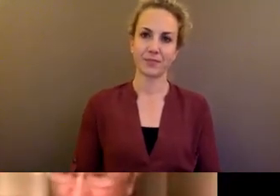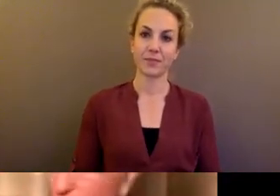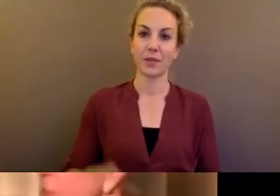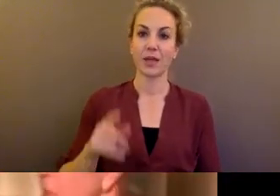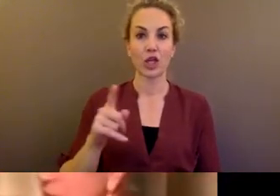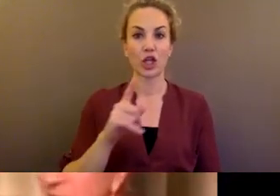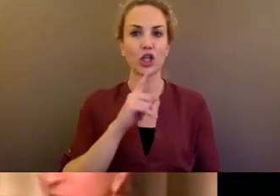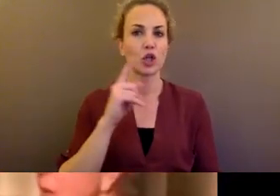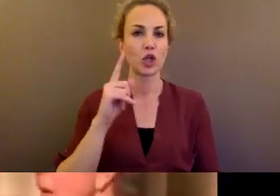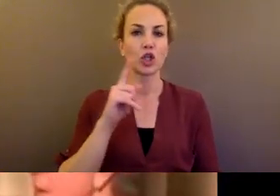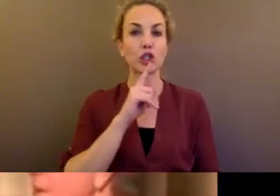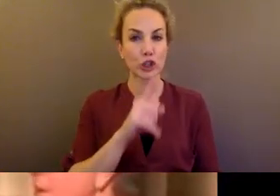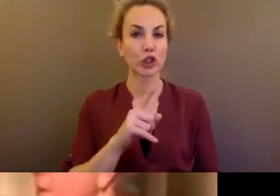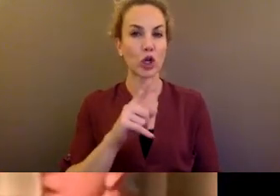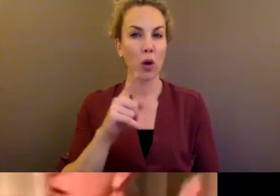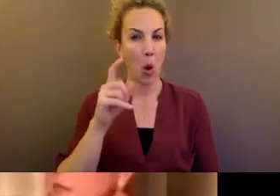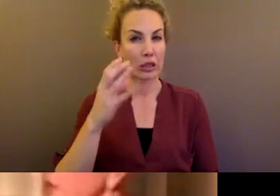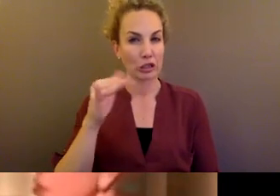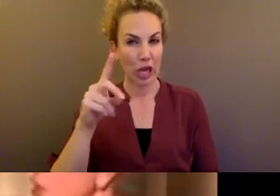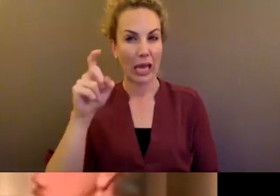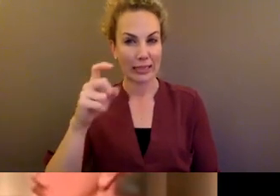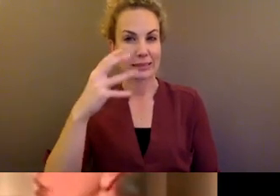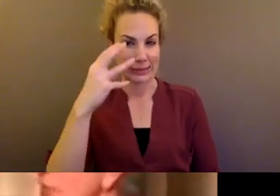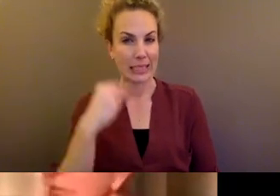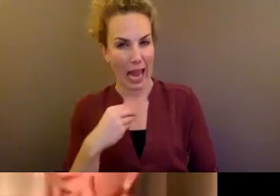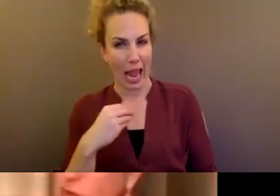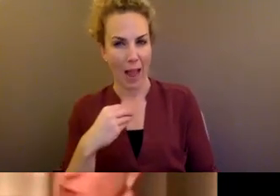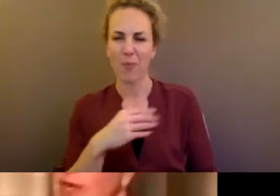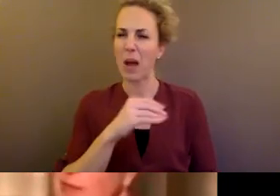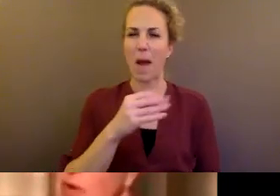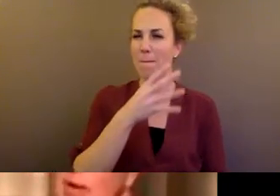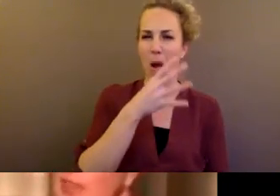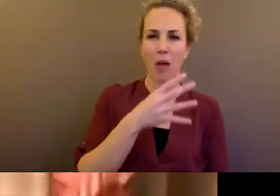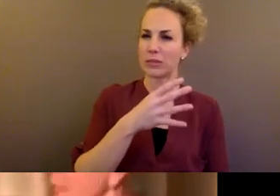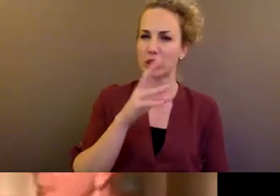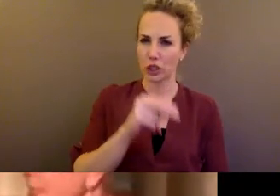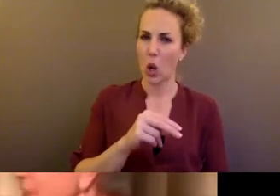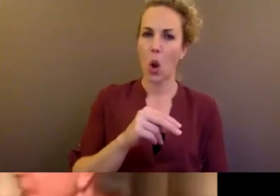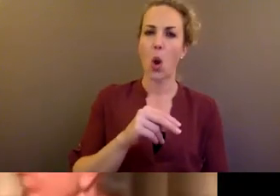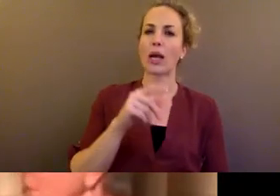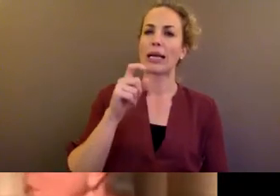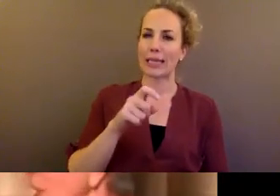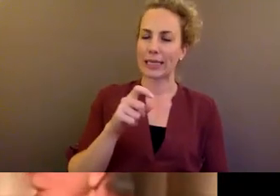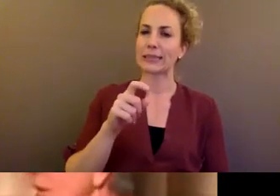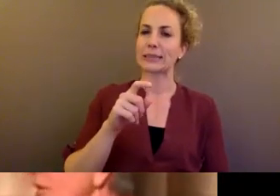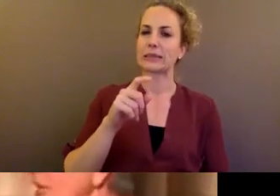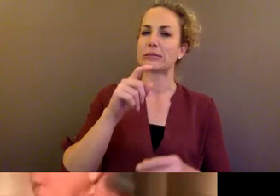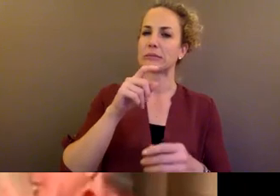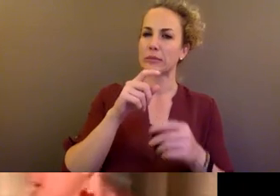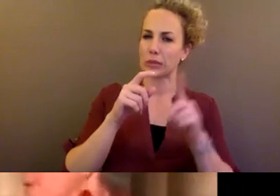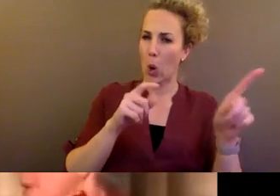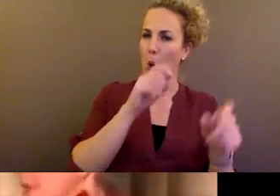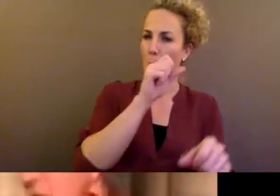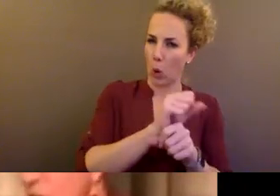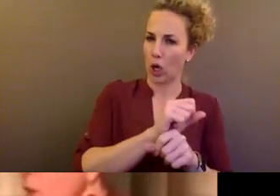You're pretty sure that child needs to nap. The mom is pretty sure that she needs to get to work in the morning and she needs to get Timothy to school. And if